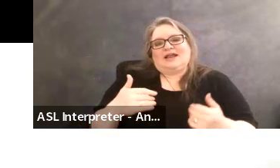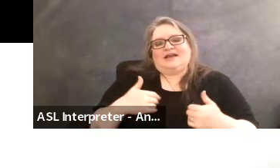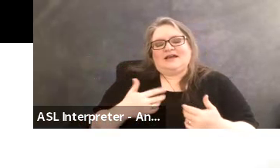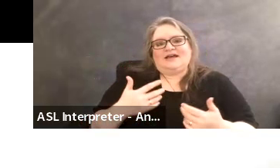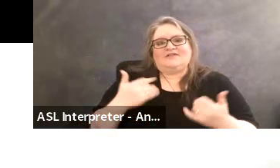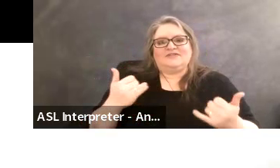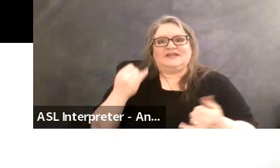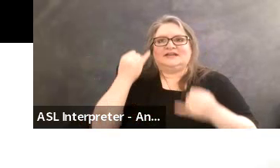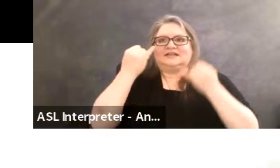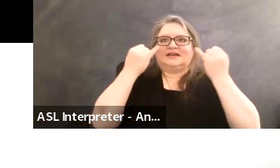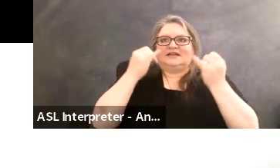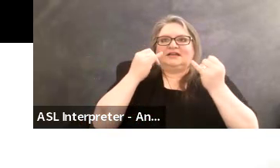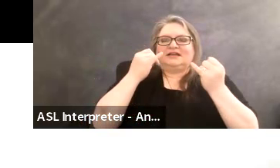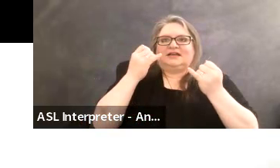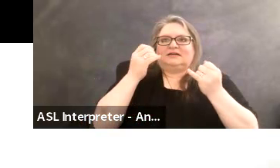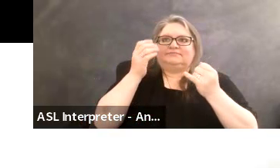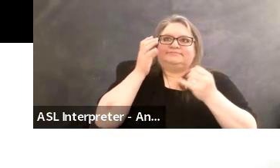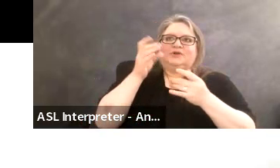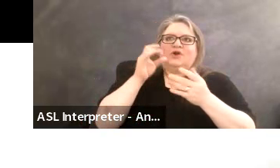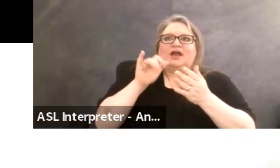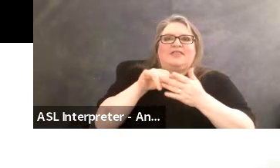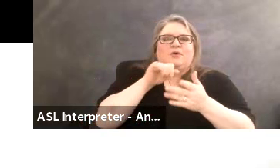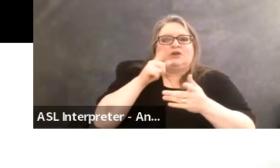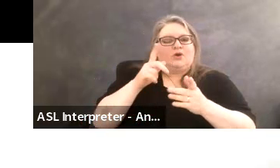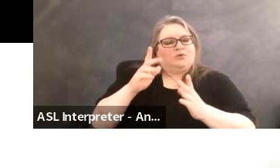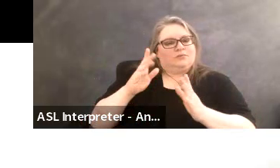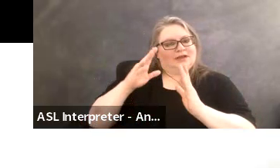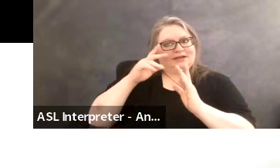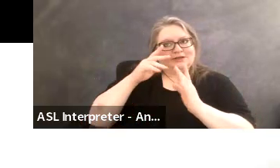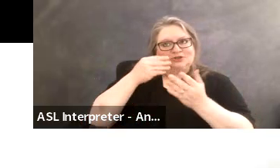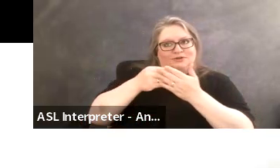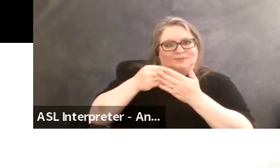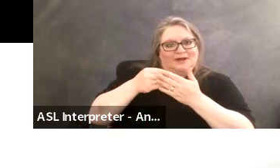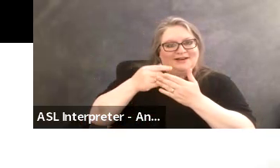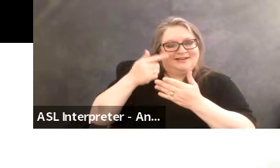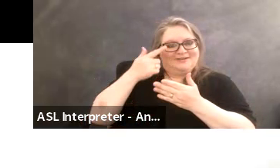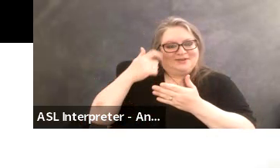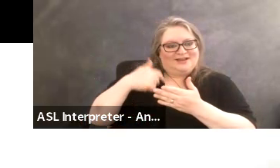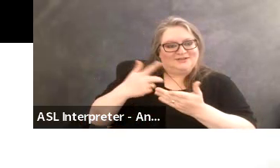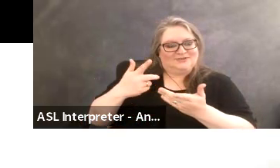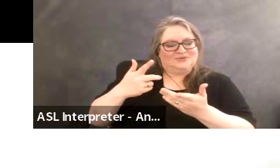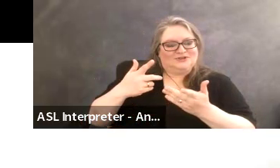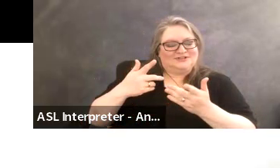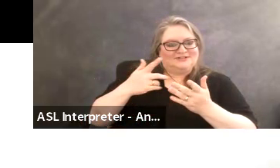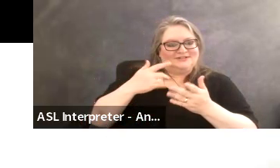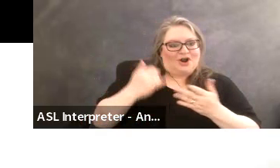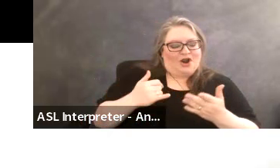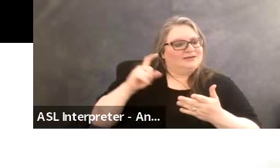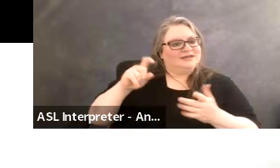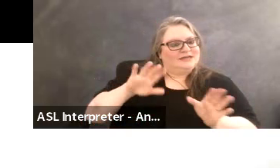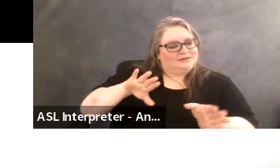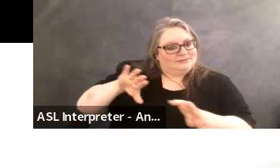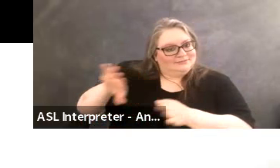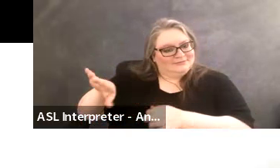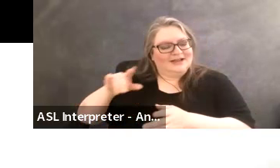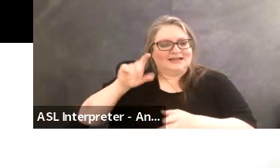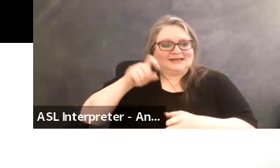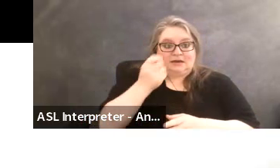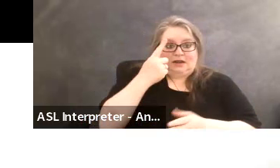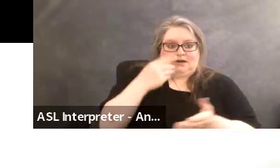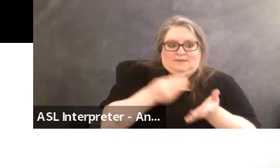this idea that we shouldn't be paying attention to money because we're artists. We need to get away from that. We need to understand that